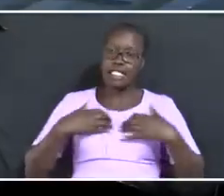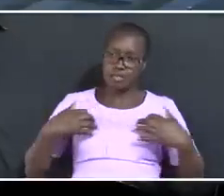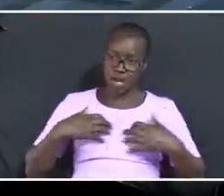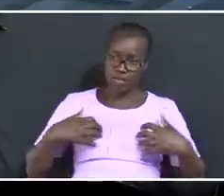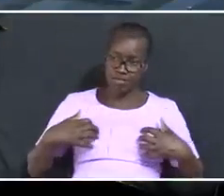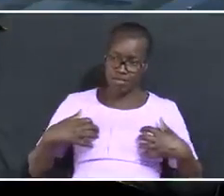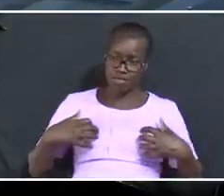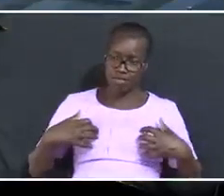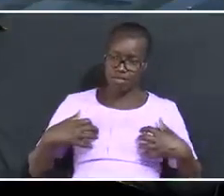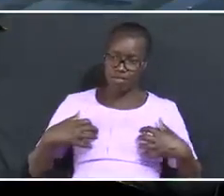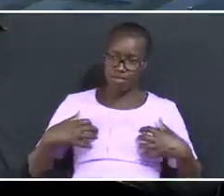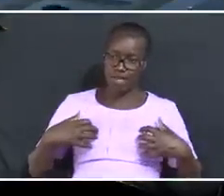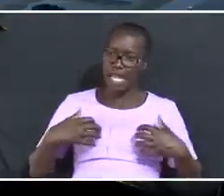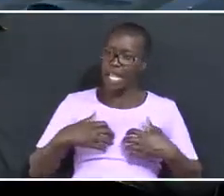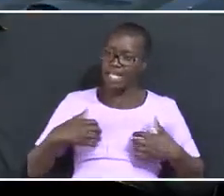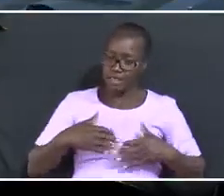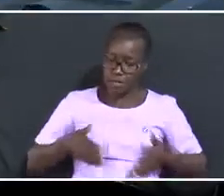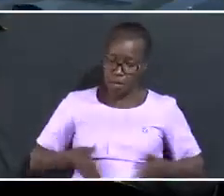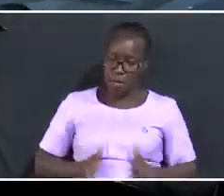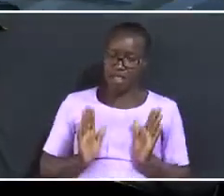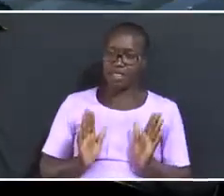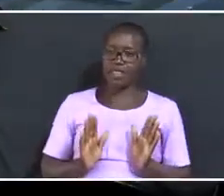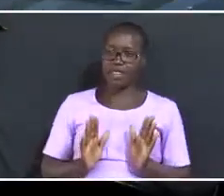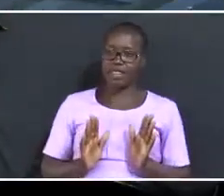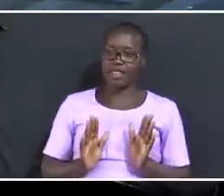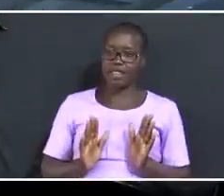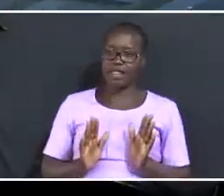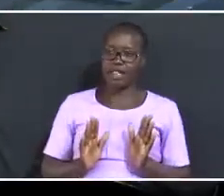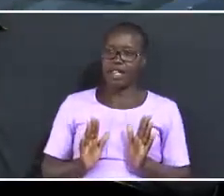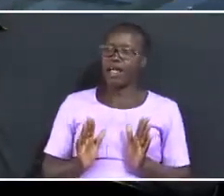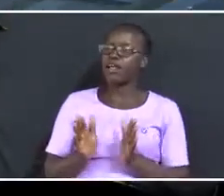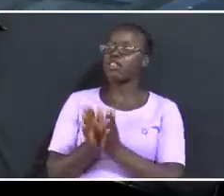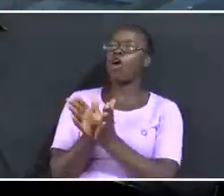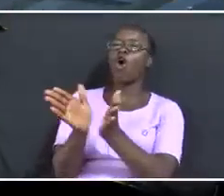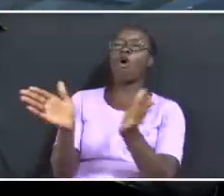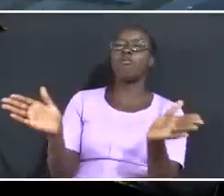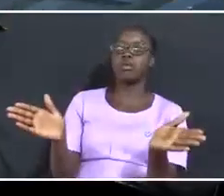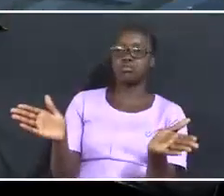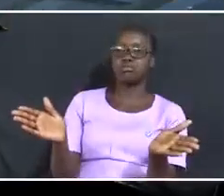zebra gives birth in the open.